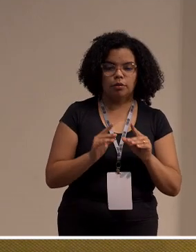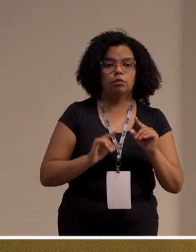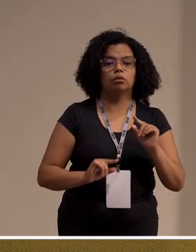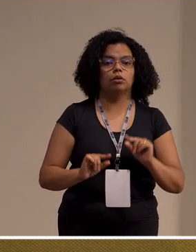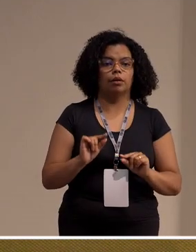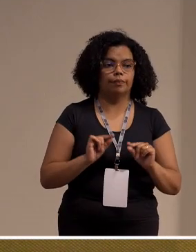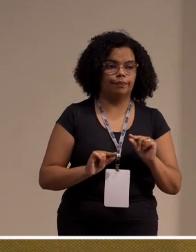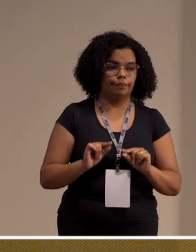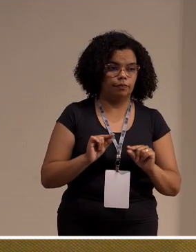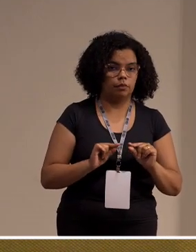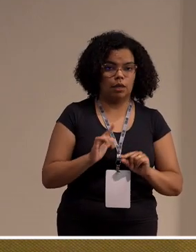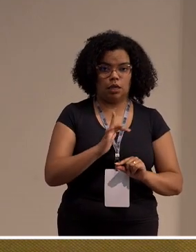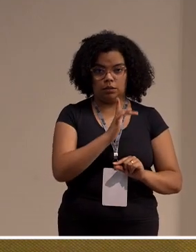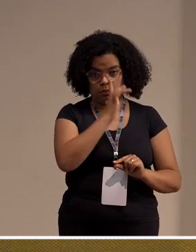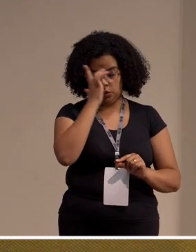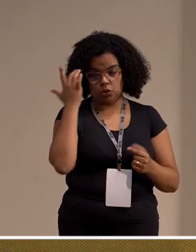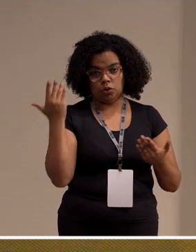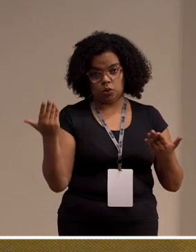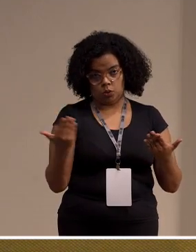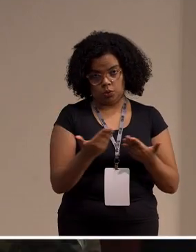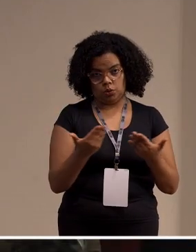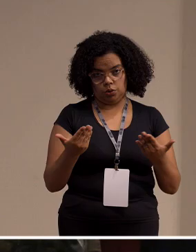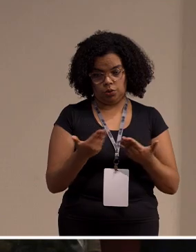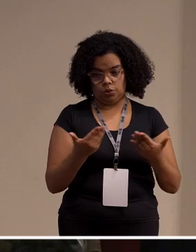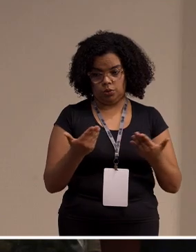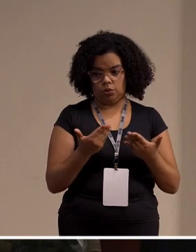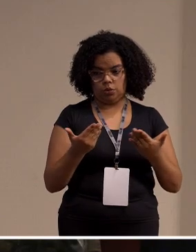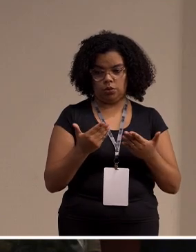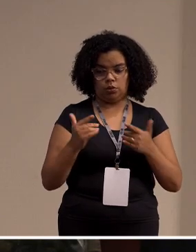people like me are the descendants of the enslaved.